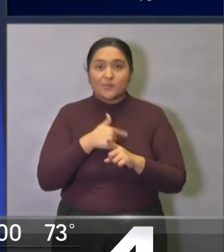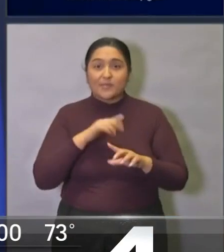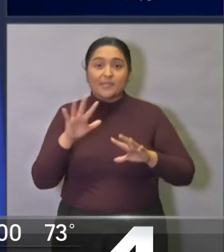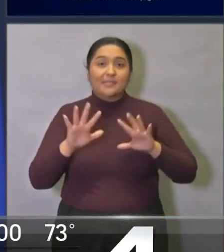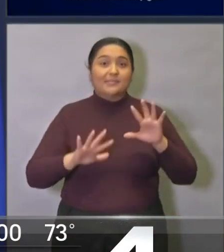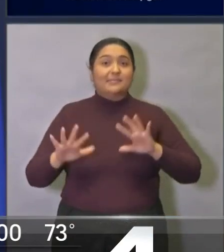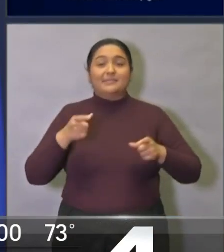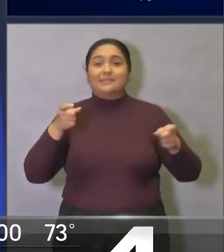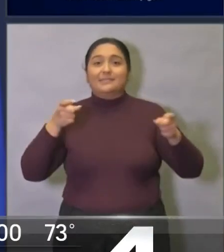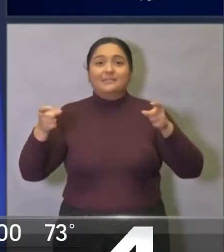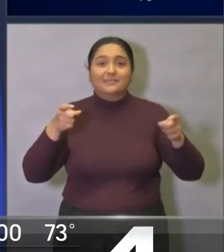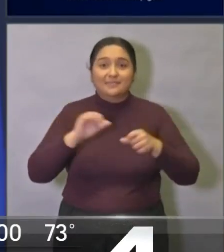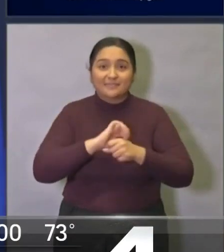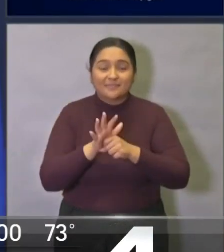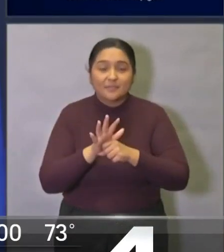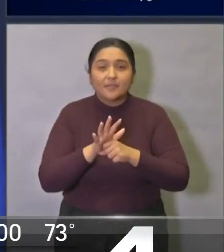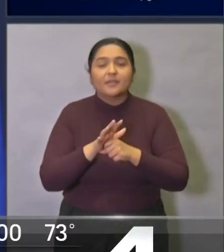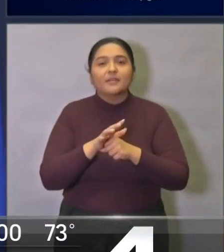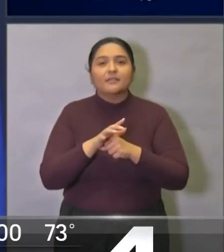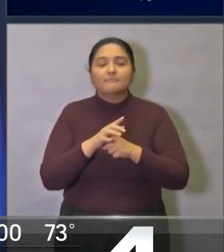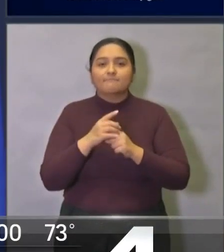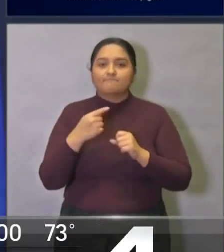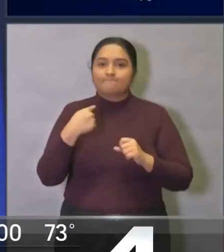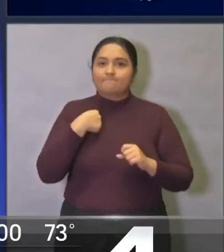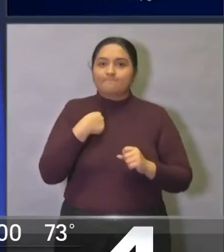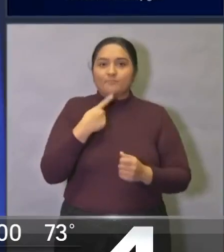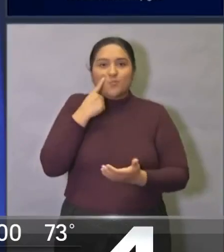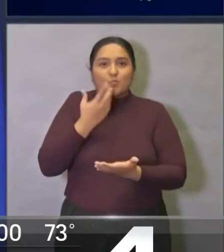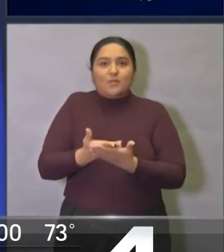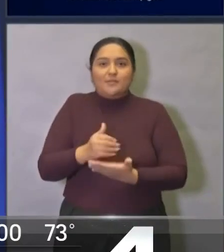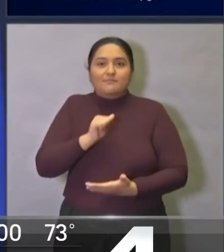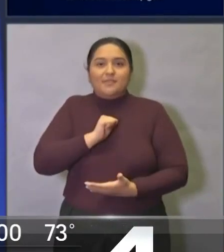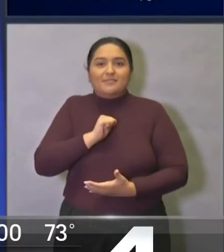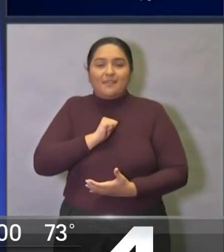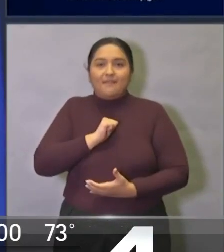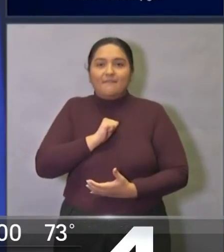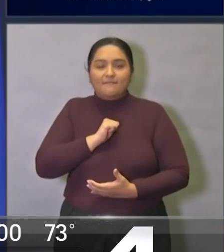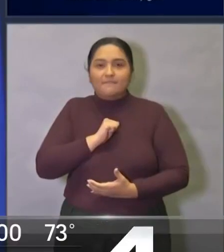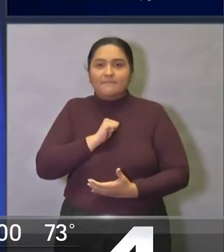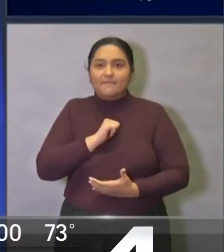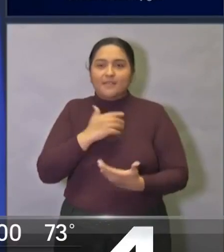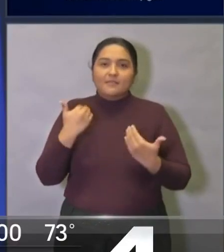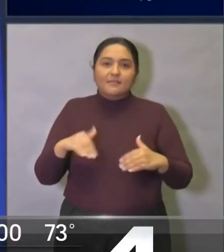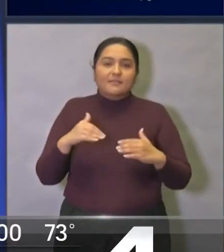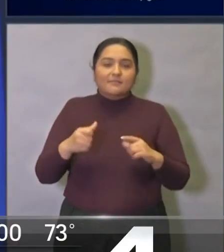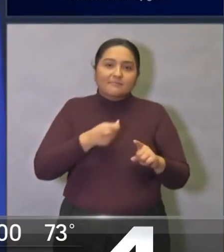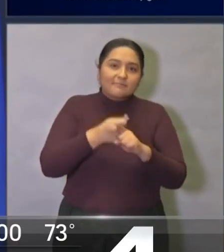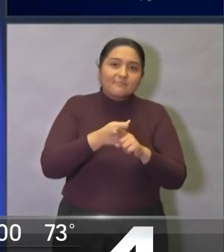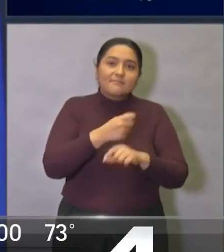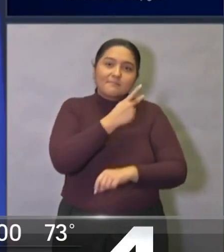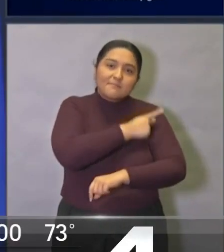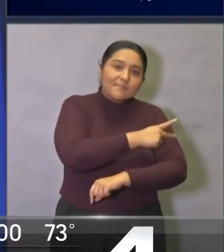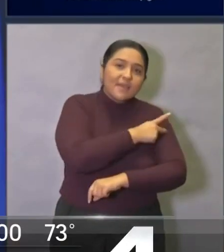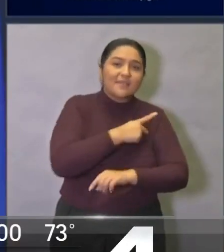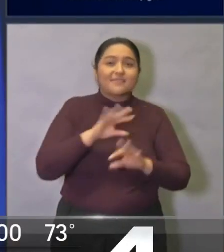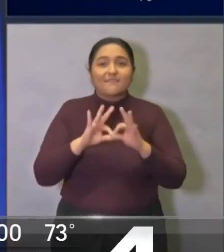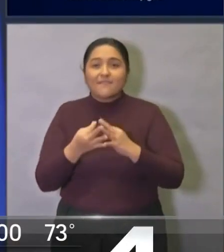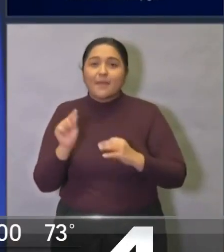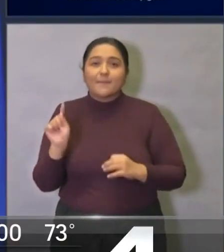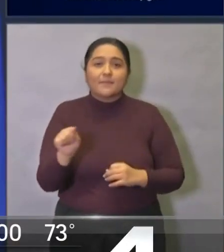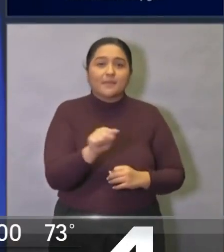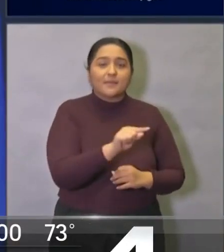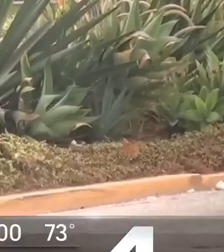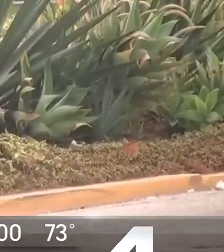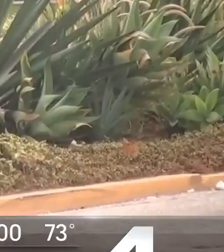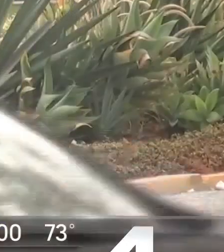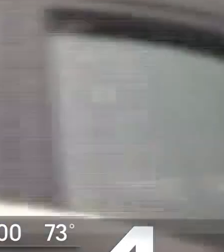I have seen firsthand the toll that it has taken on patients and their families. Emergency room MD Denise Whitfield on the